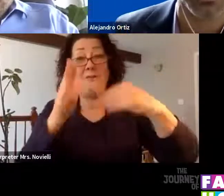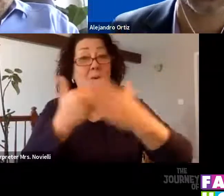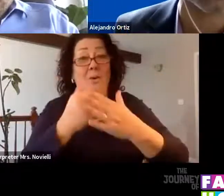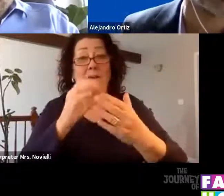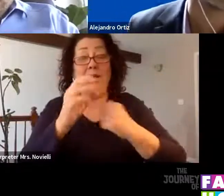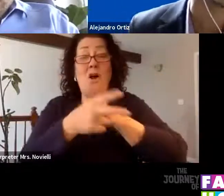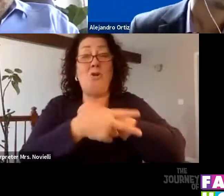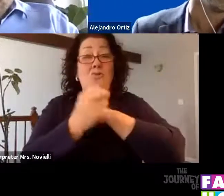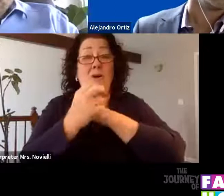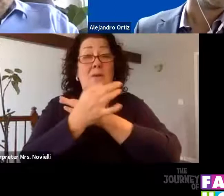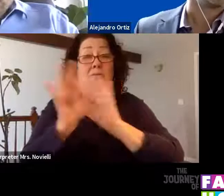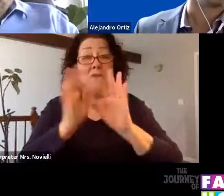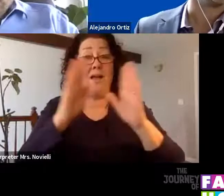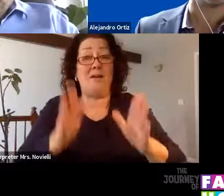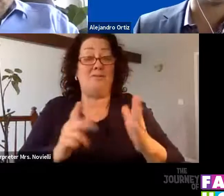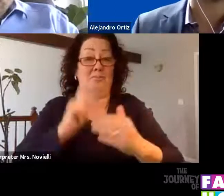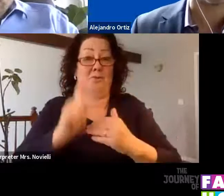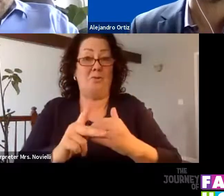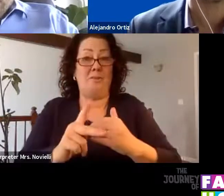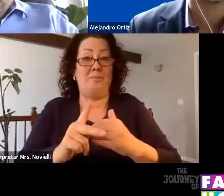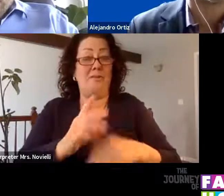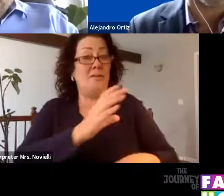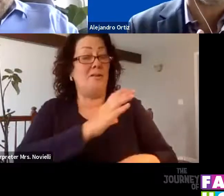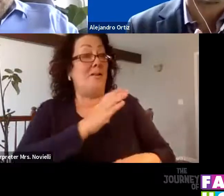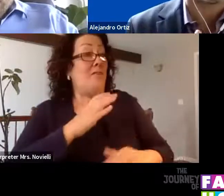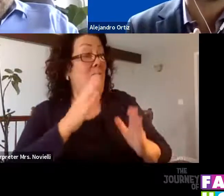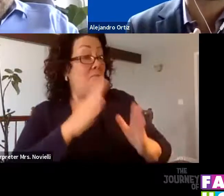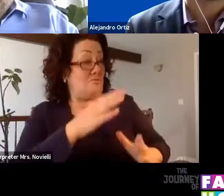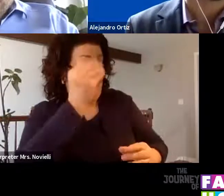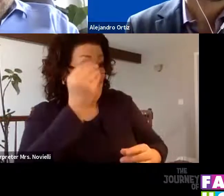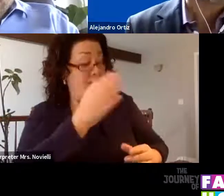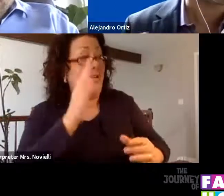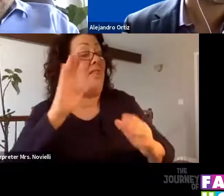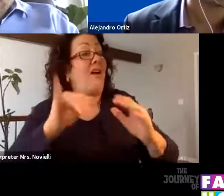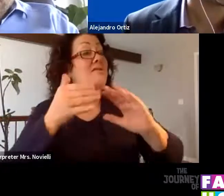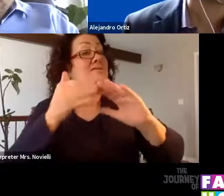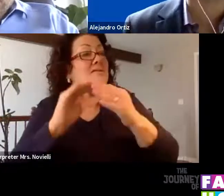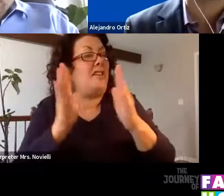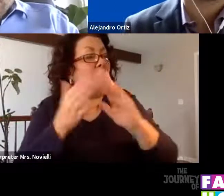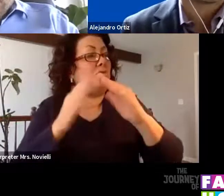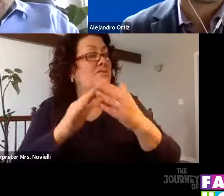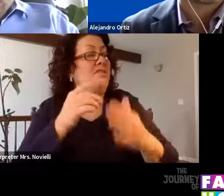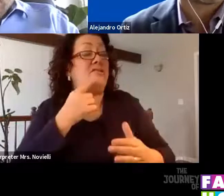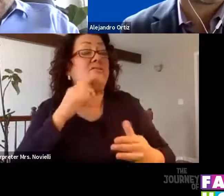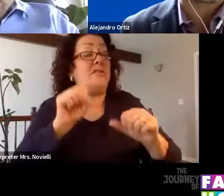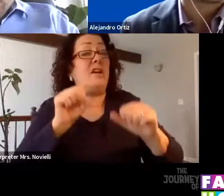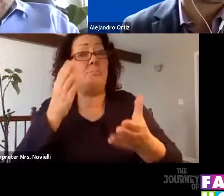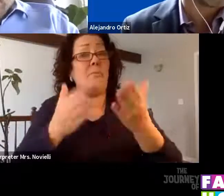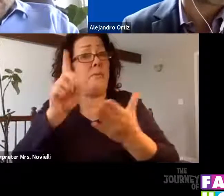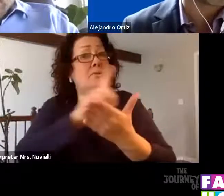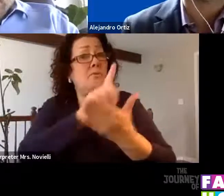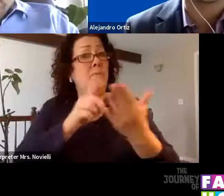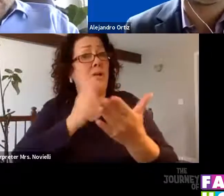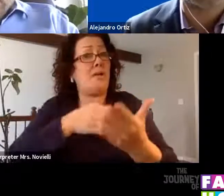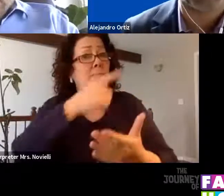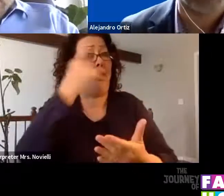to your question, Commissioner, the city's defense to this program is, yes, this may discriminate against Black